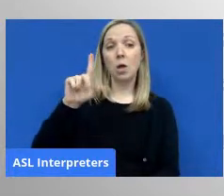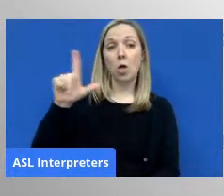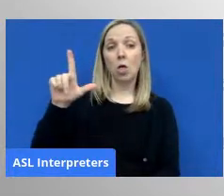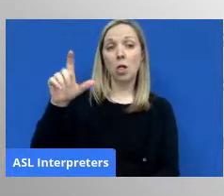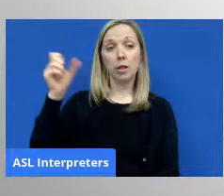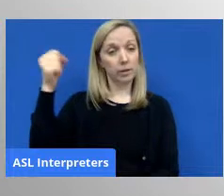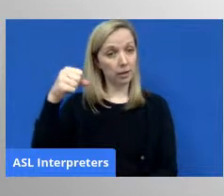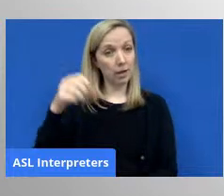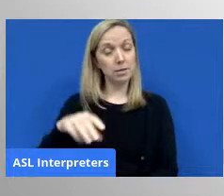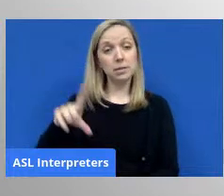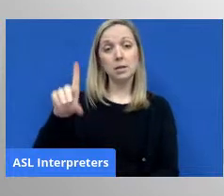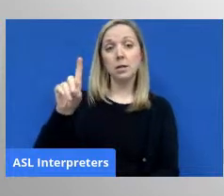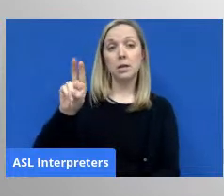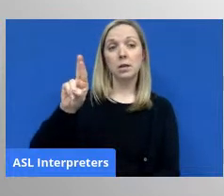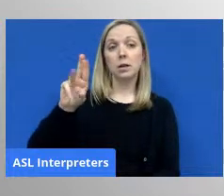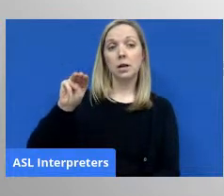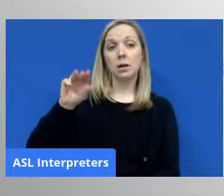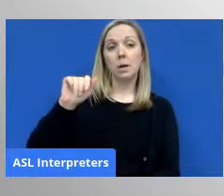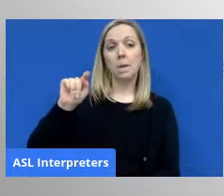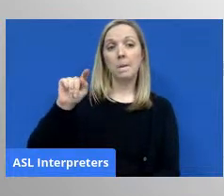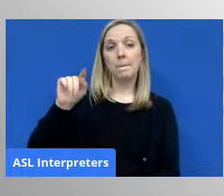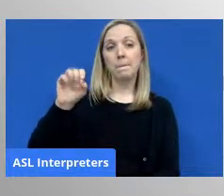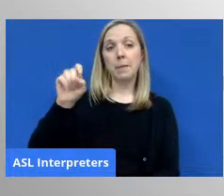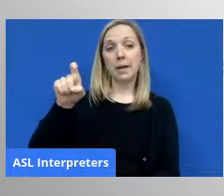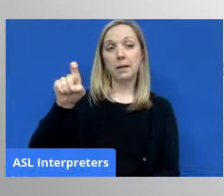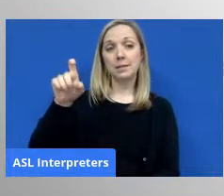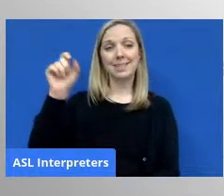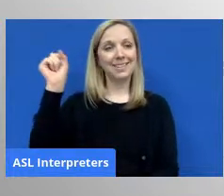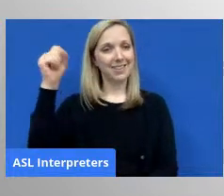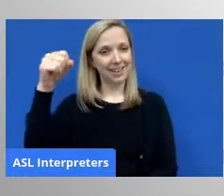Maddox. Yes.